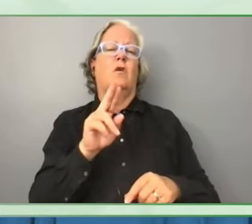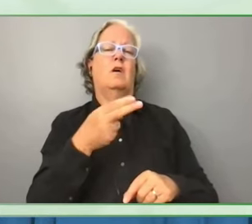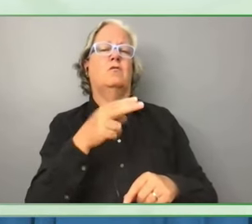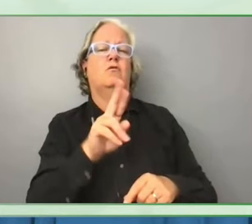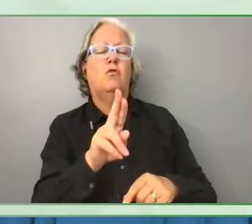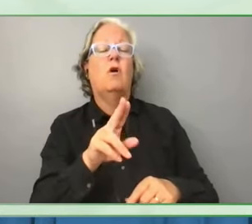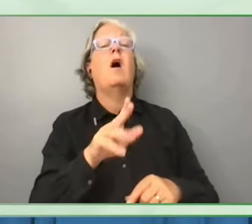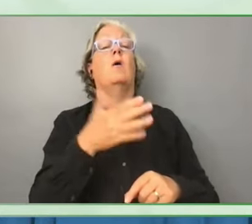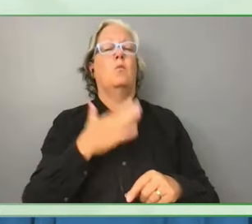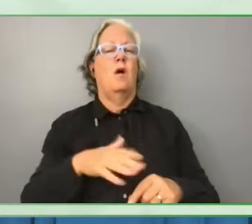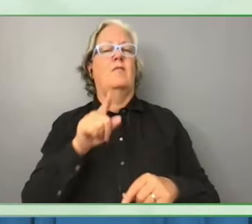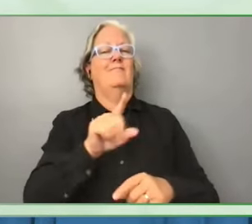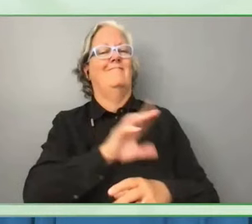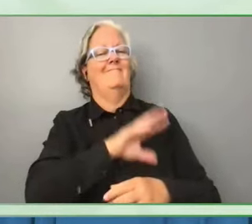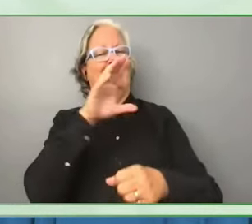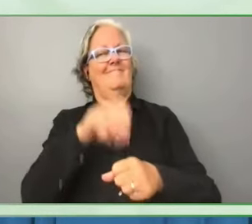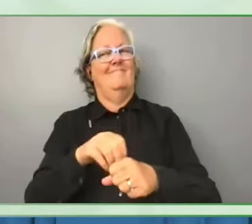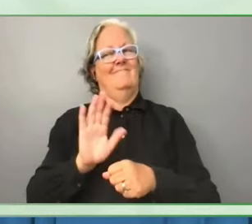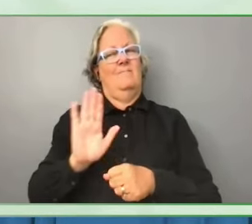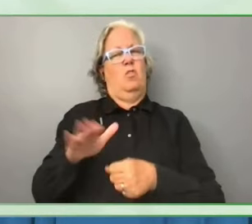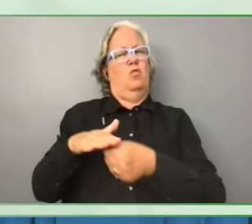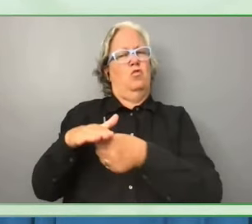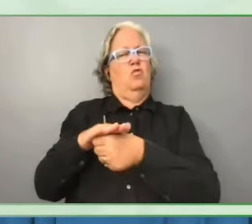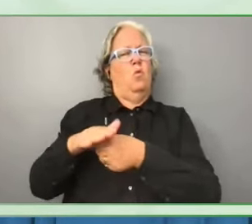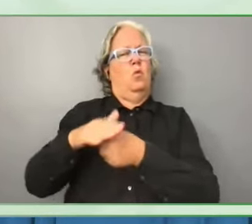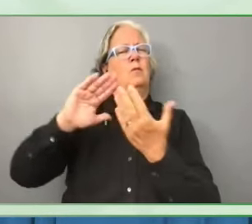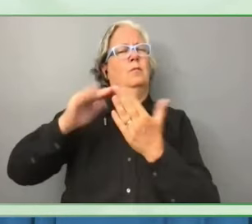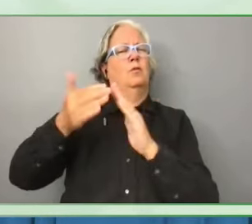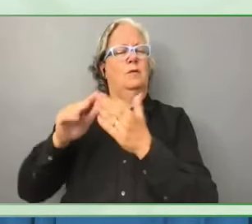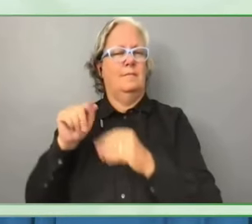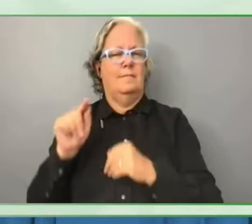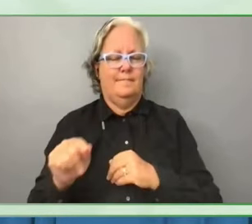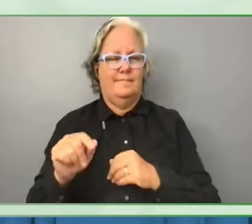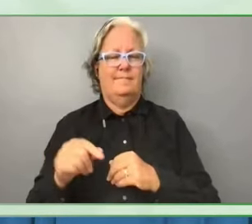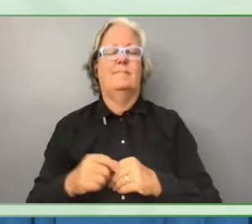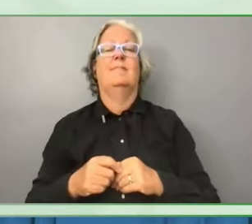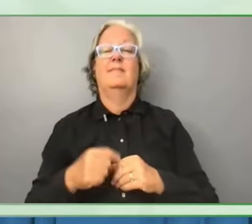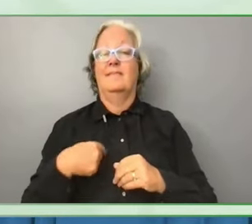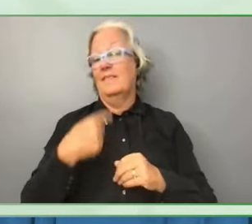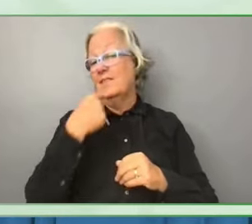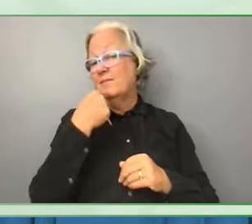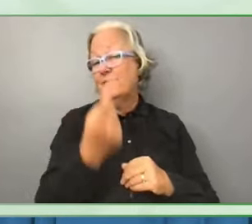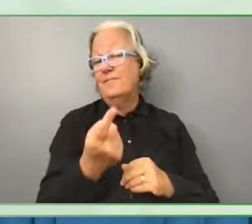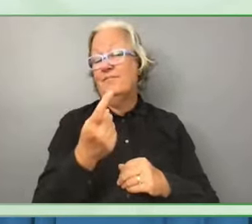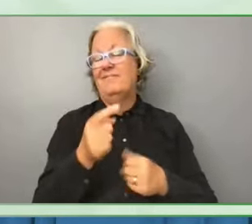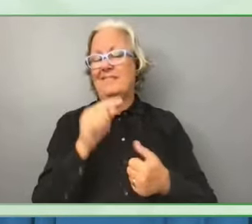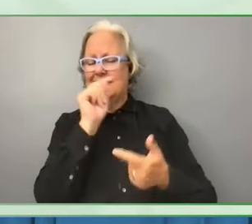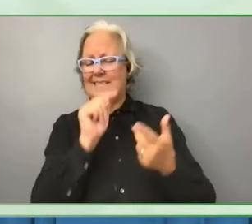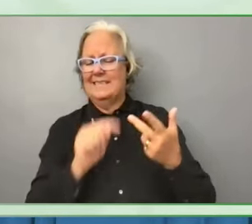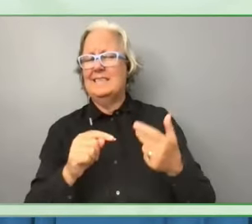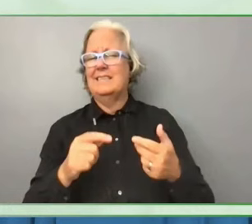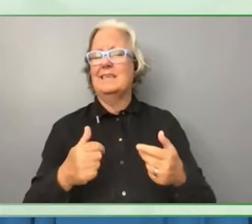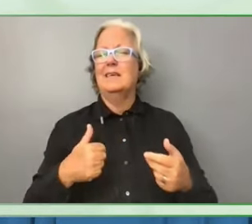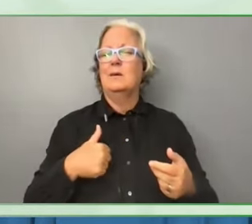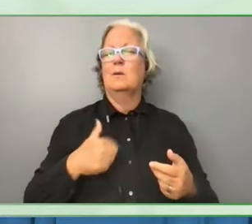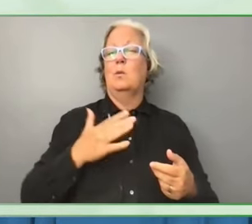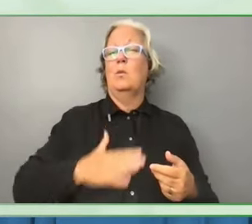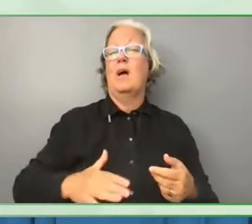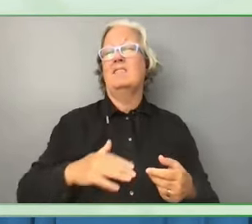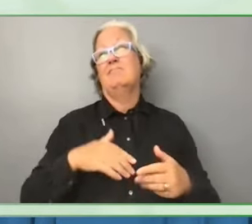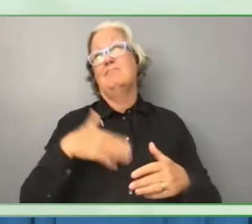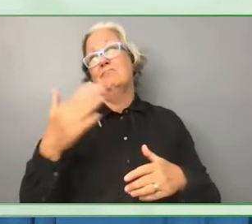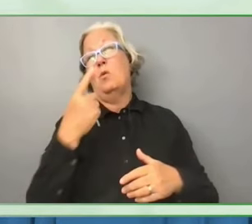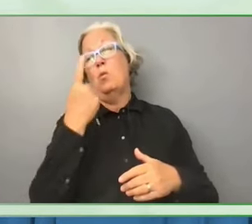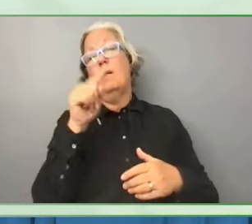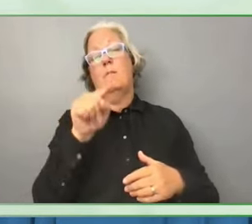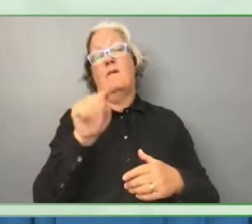Our intended impact are the following points. I say intended because we still need 1.5 years to finish this program.